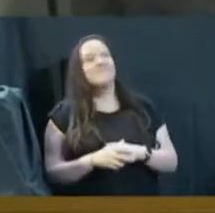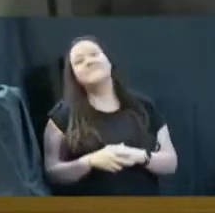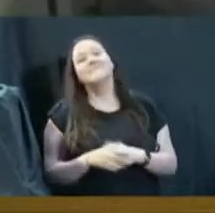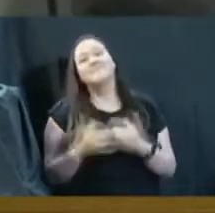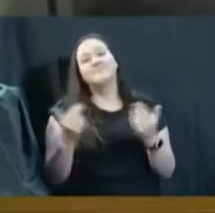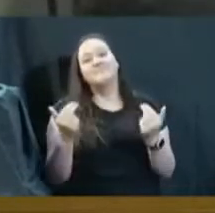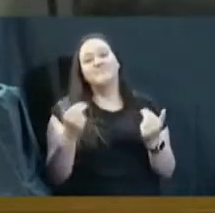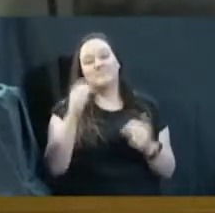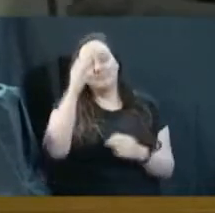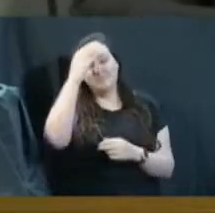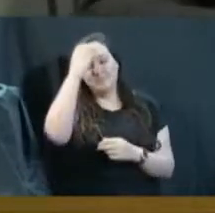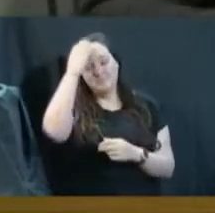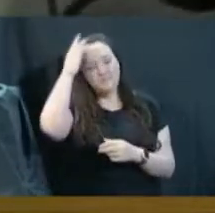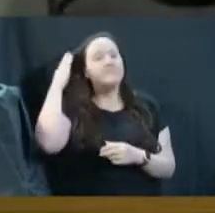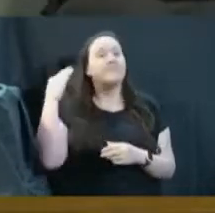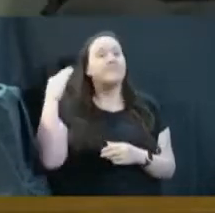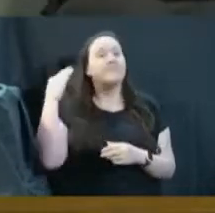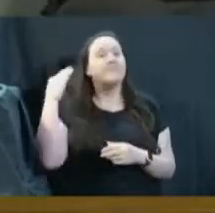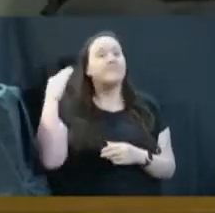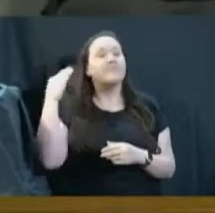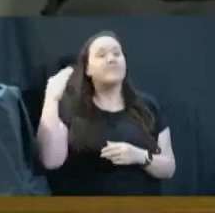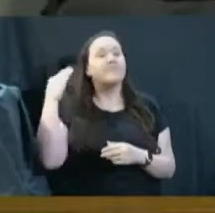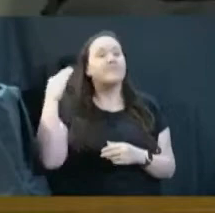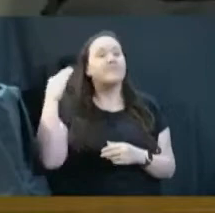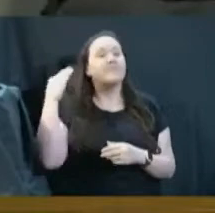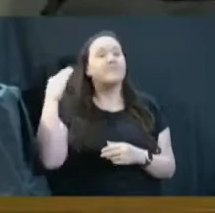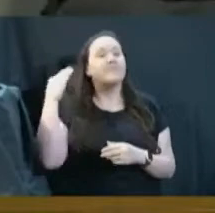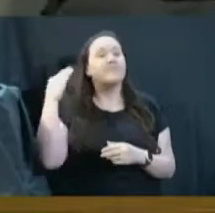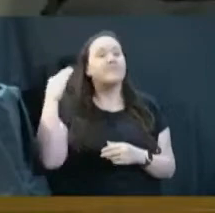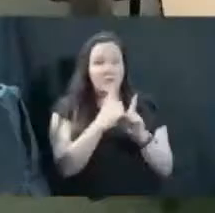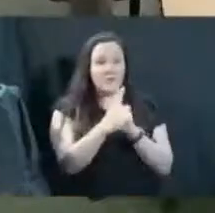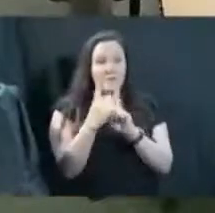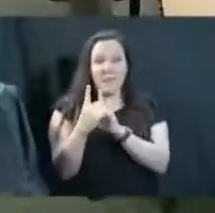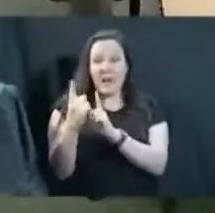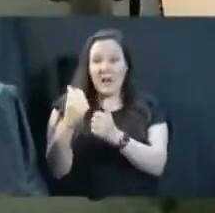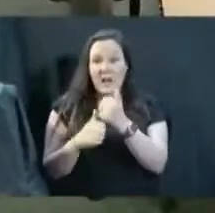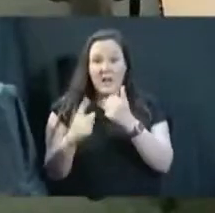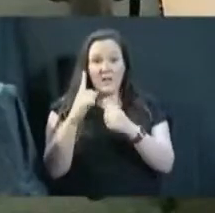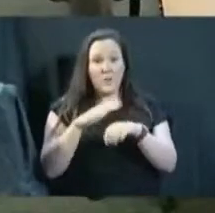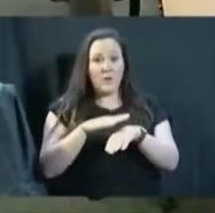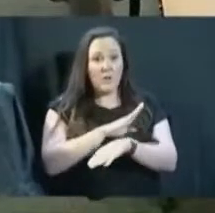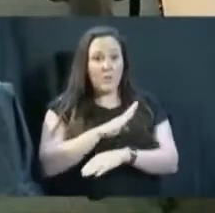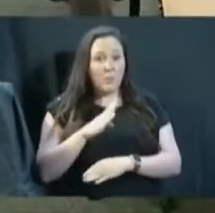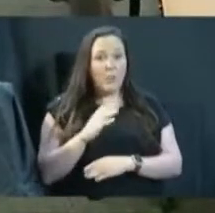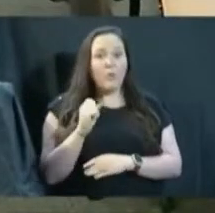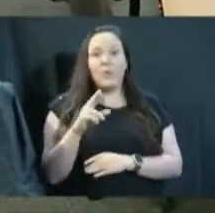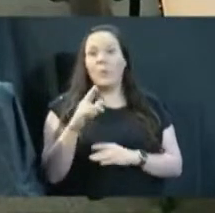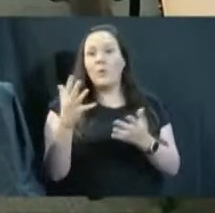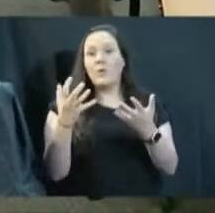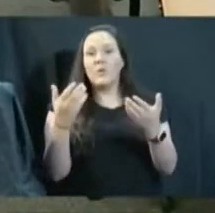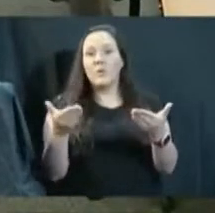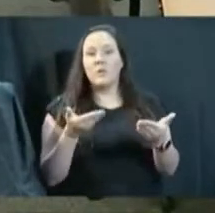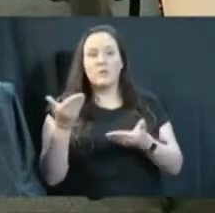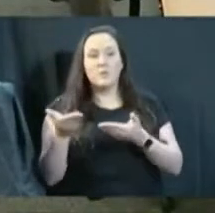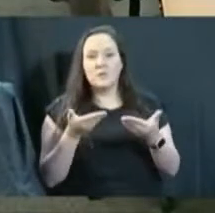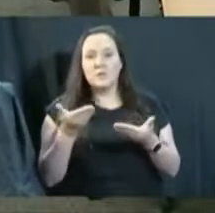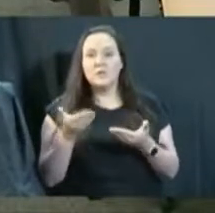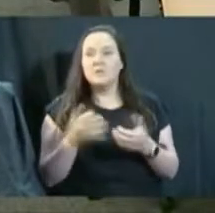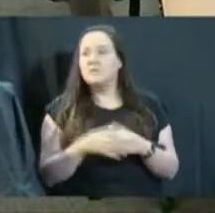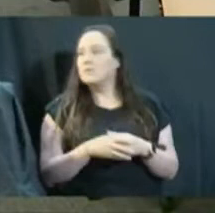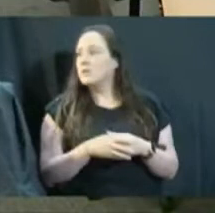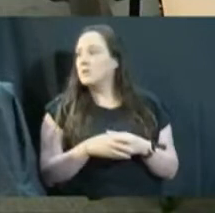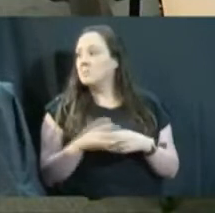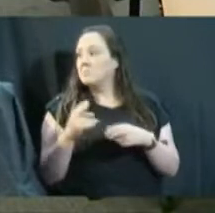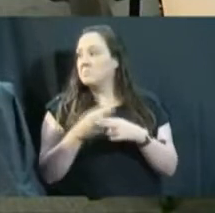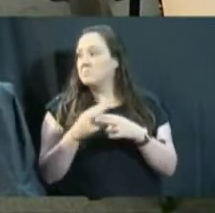Okay. Thanks. Have you met everyone on the board, or would you like us to just go through quick introductions? Some brief introductions